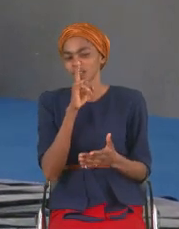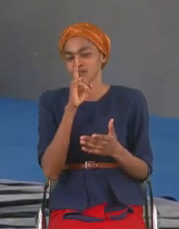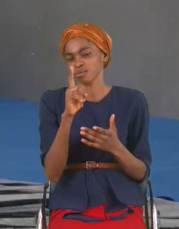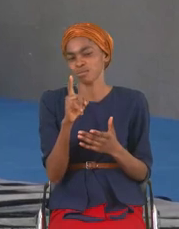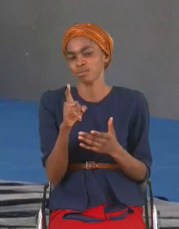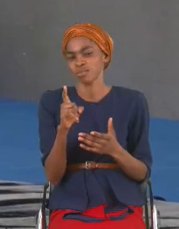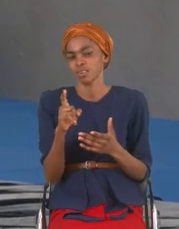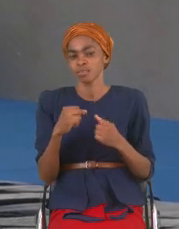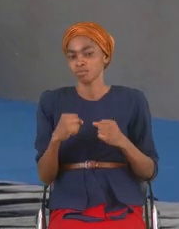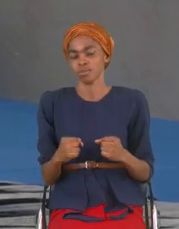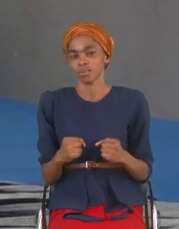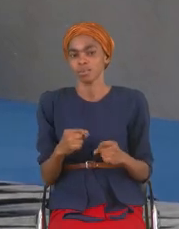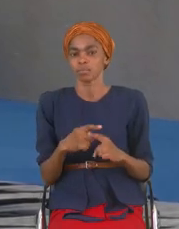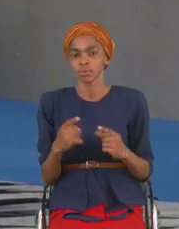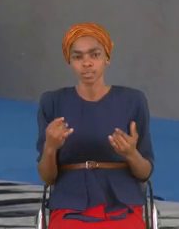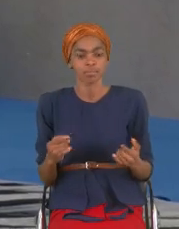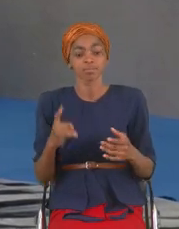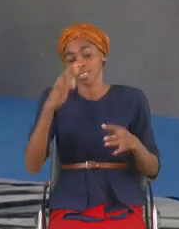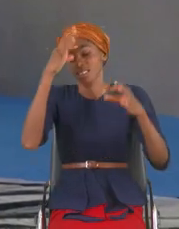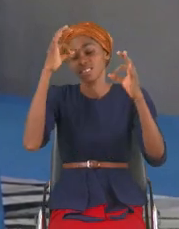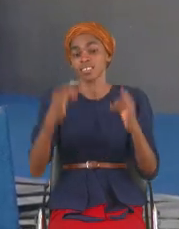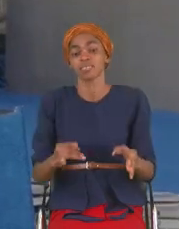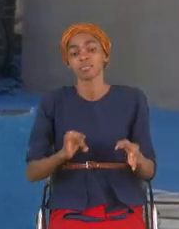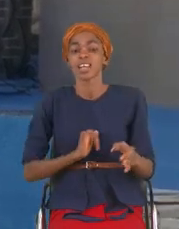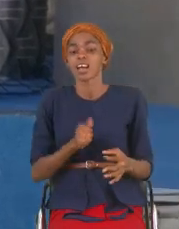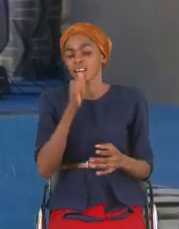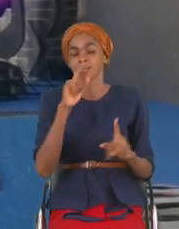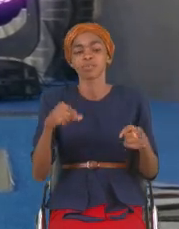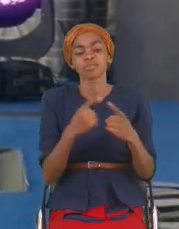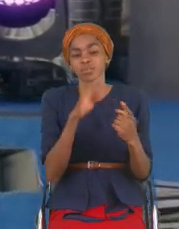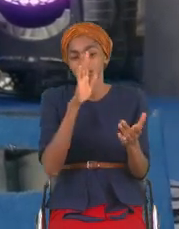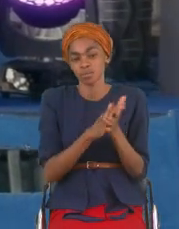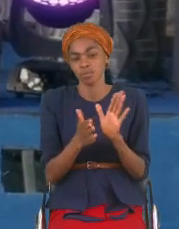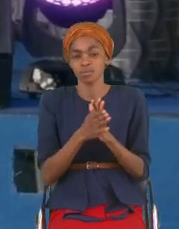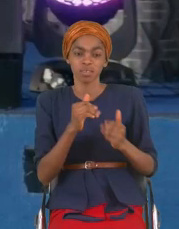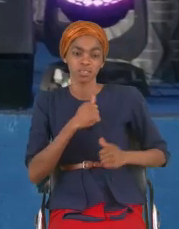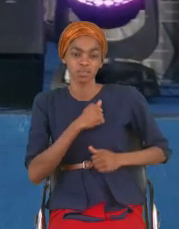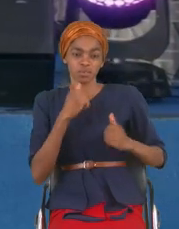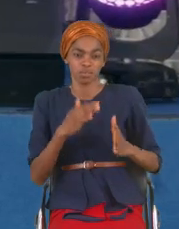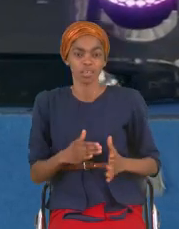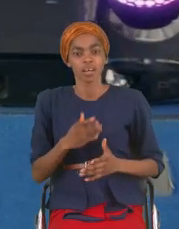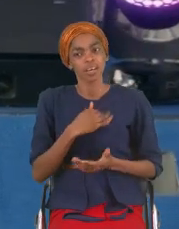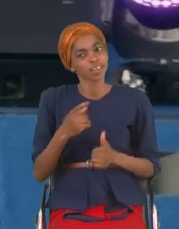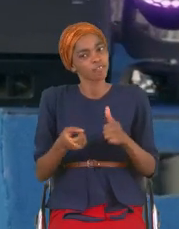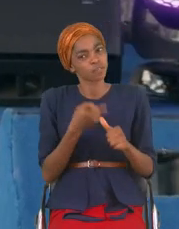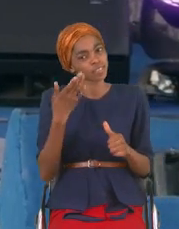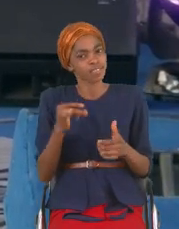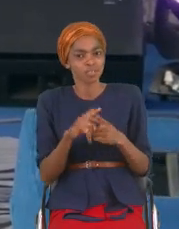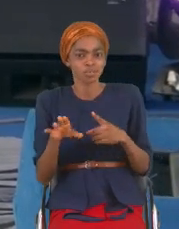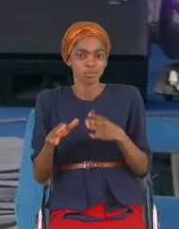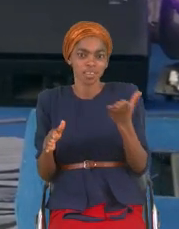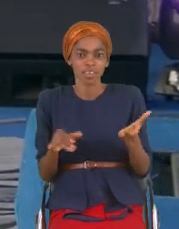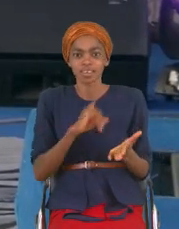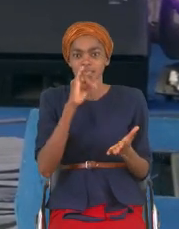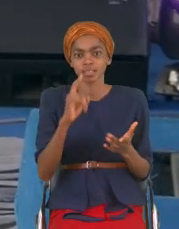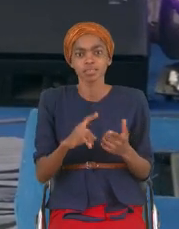And then he decided, I'm going to be a soldier. And the first thing they do there, they